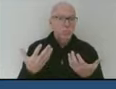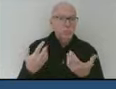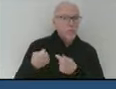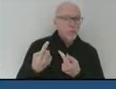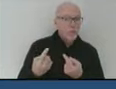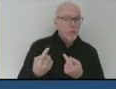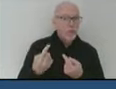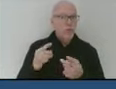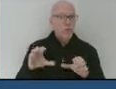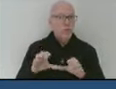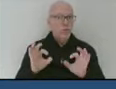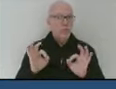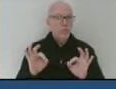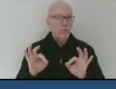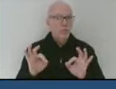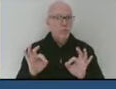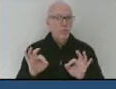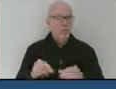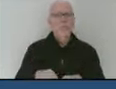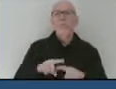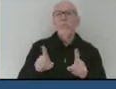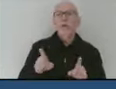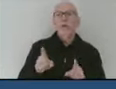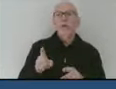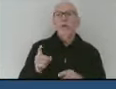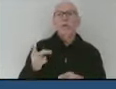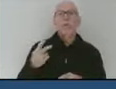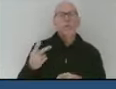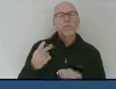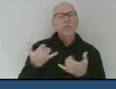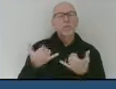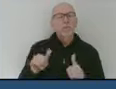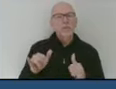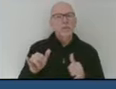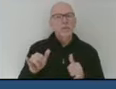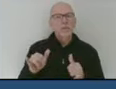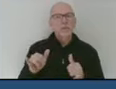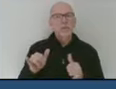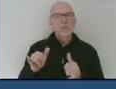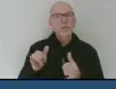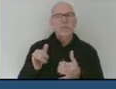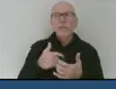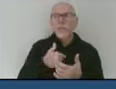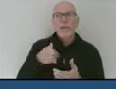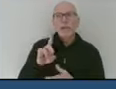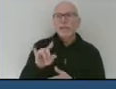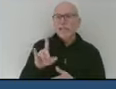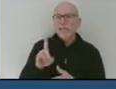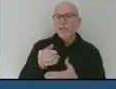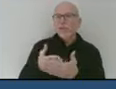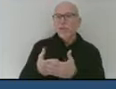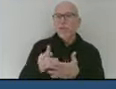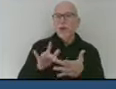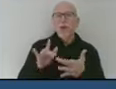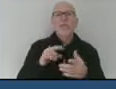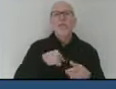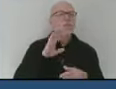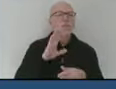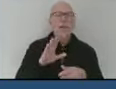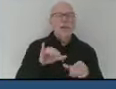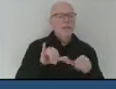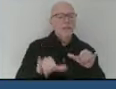doing fine, but we were and are have been close contacts. So we'll do the right thing and we'll stay at home, just